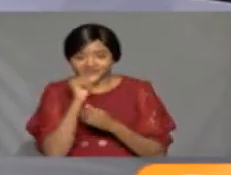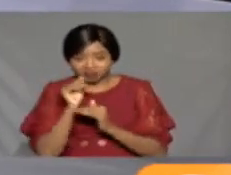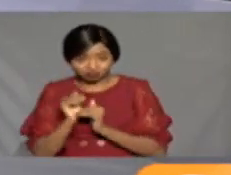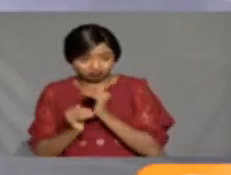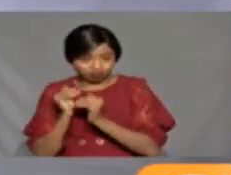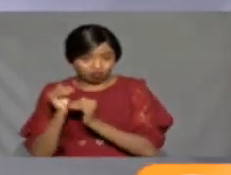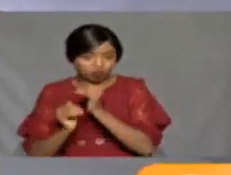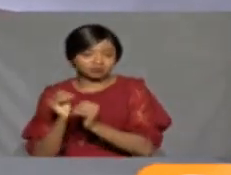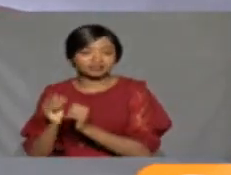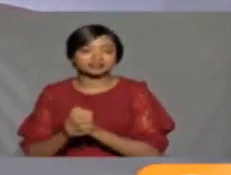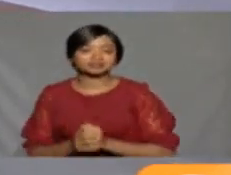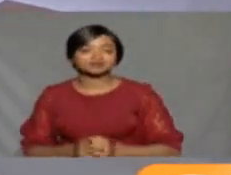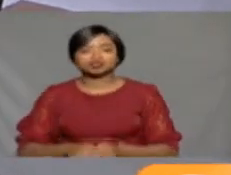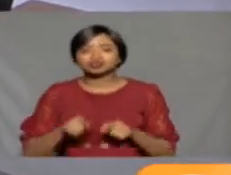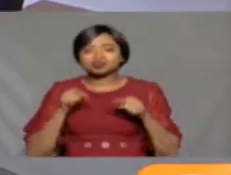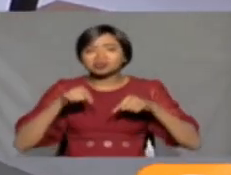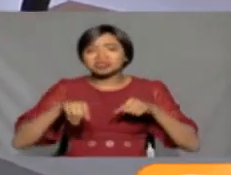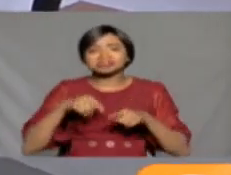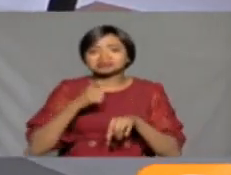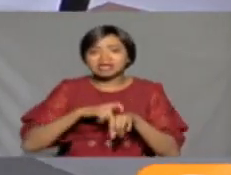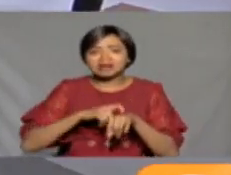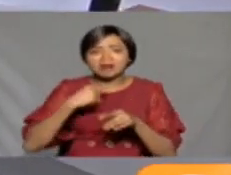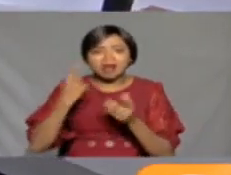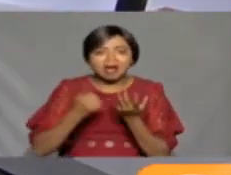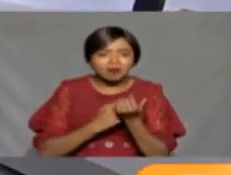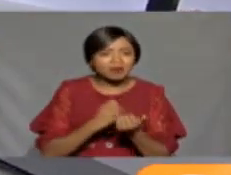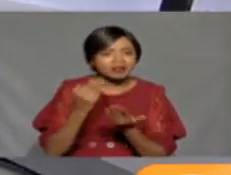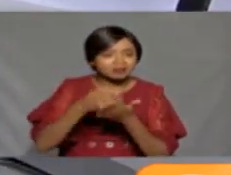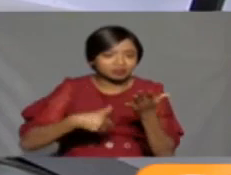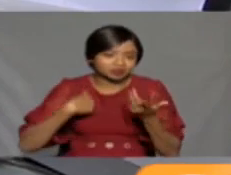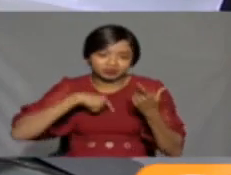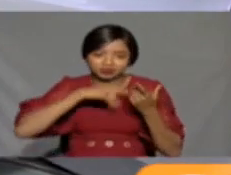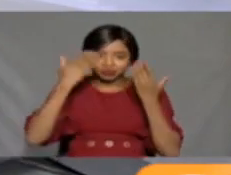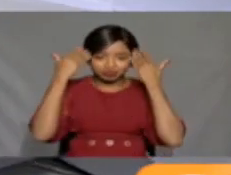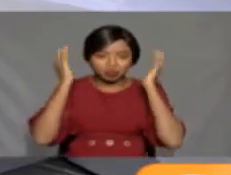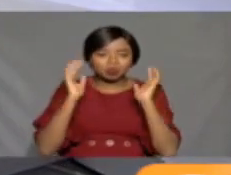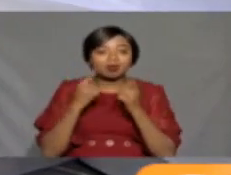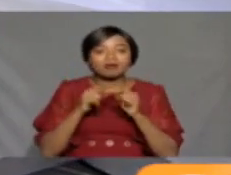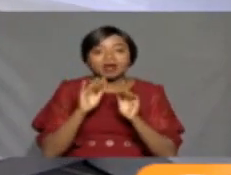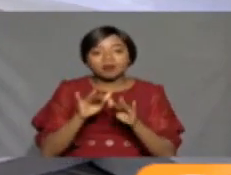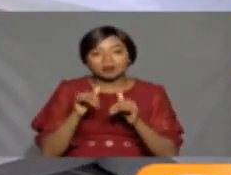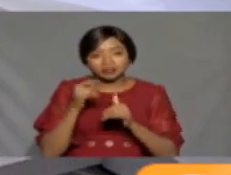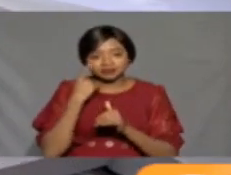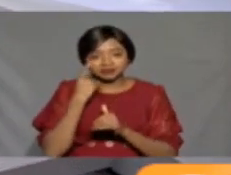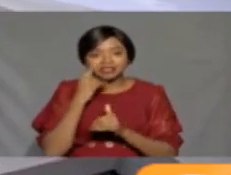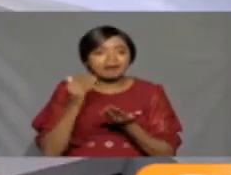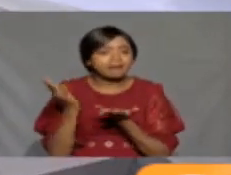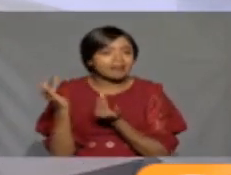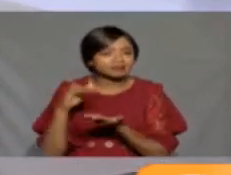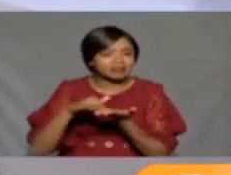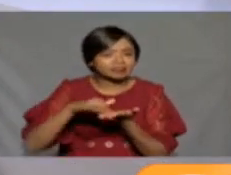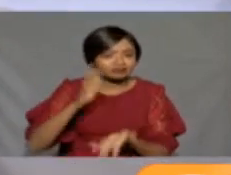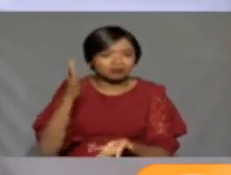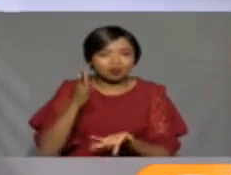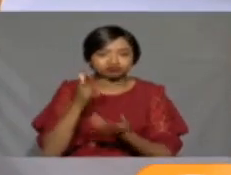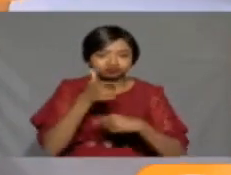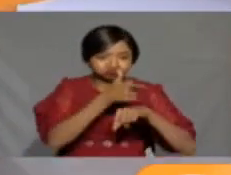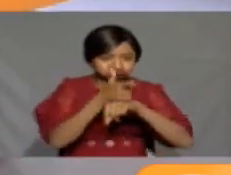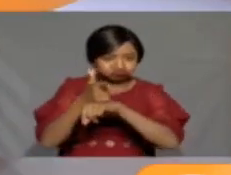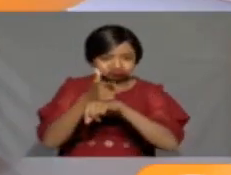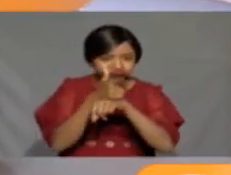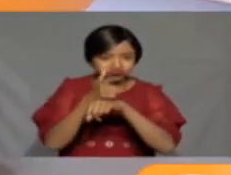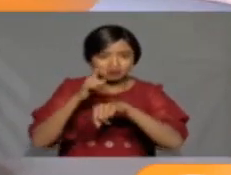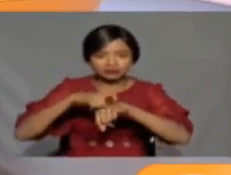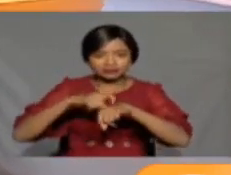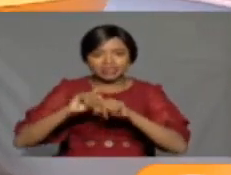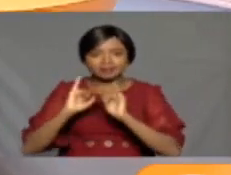time around with some of those new categories? Who knows? But that's what they had to say to us a bit earlier on. And of course, you can expect more coverage on this when the news